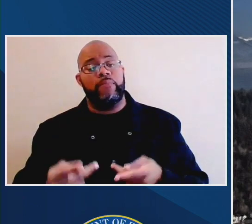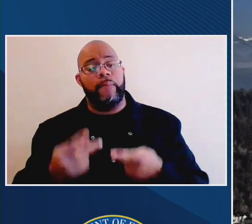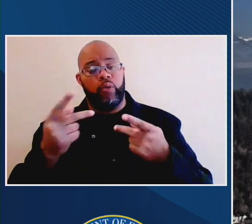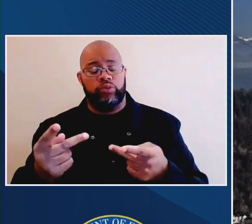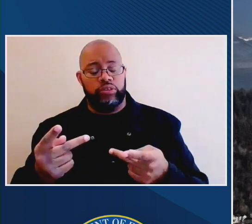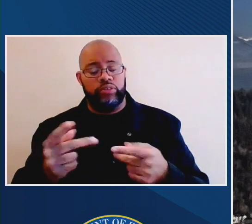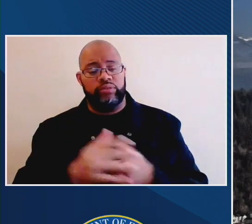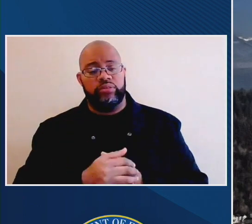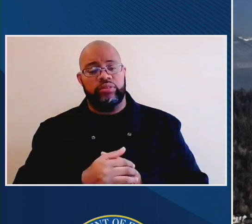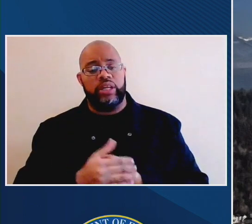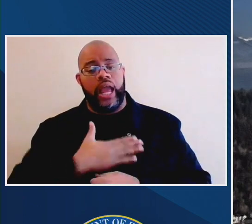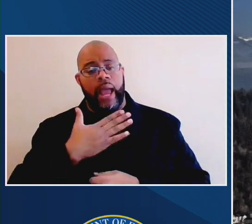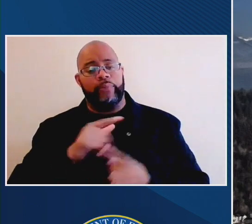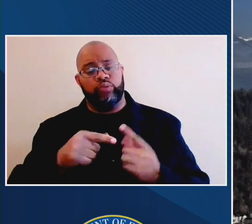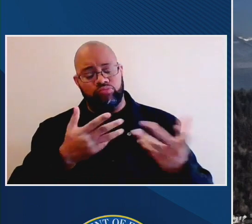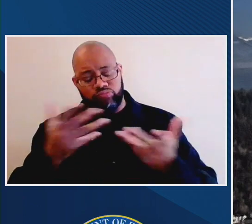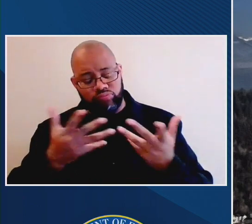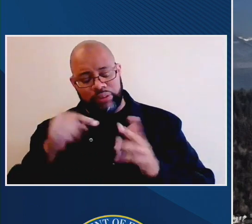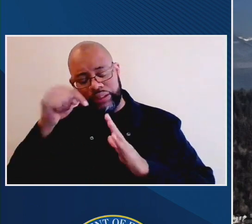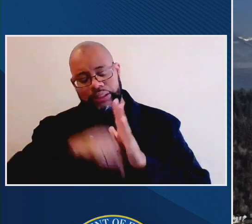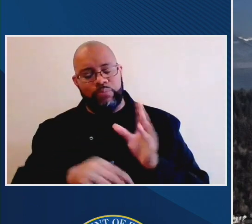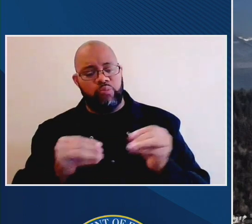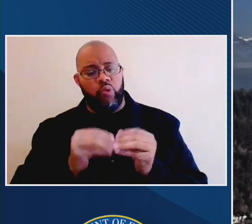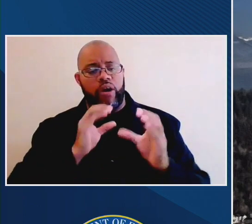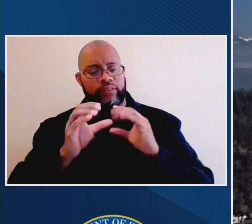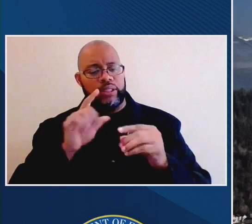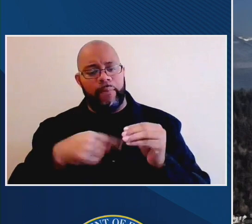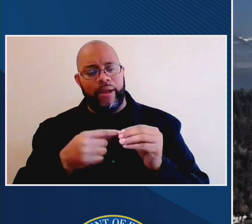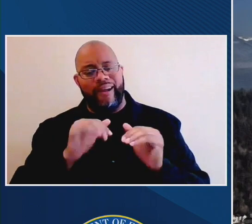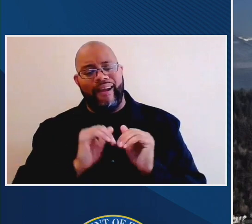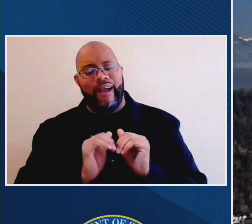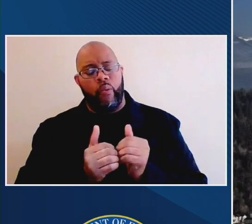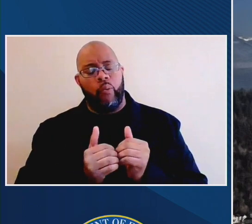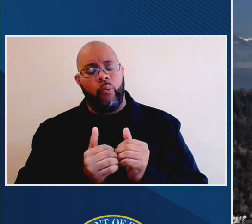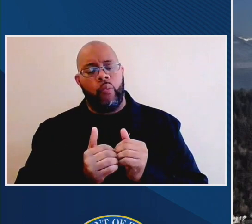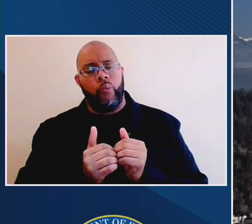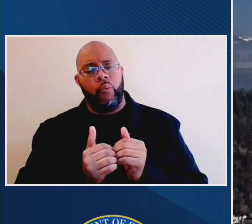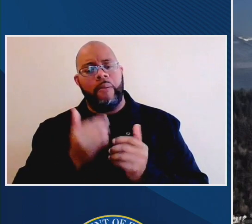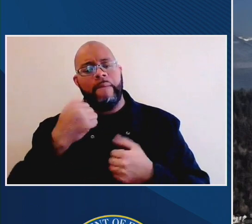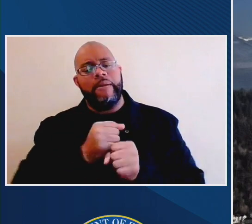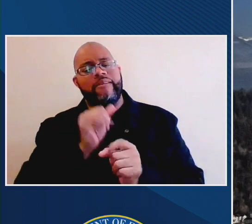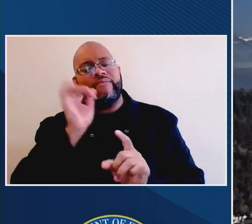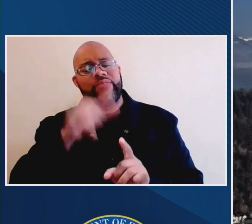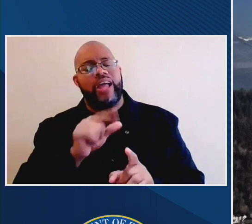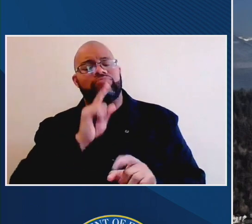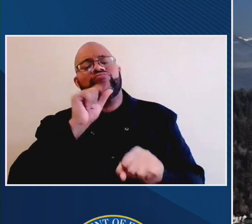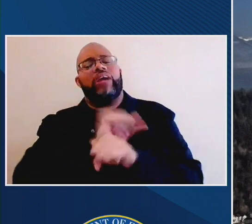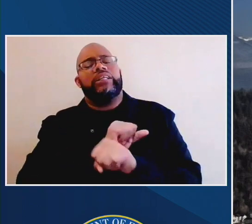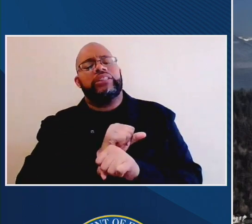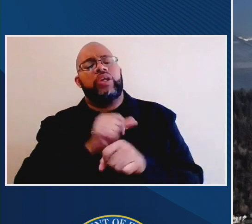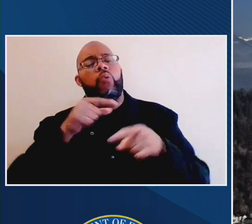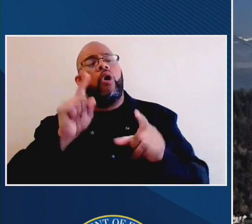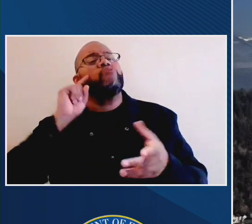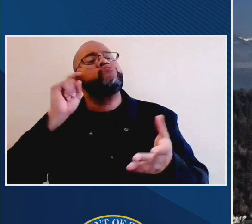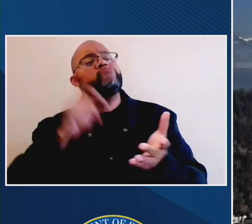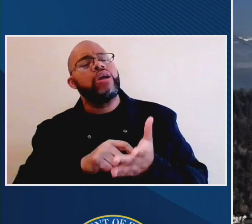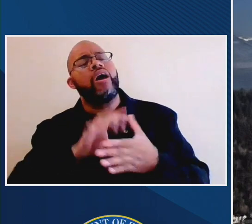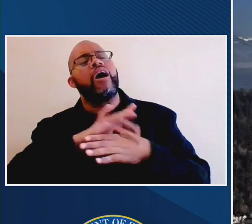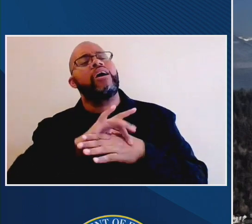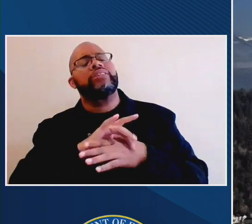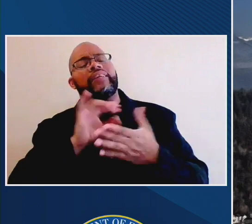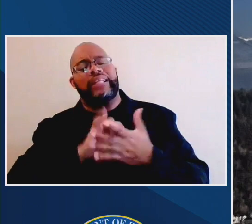Gear Up and TRIO and all sorts of other programs come into play. And every one of those, it's